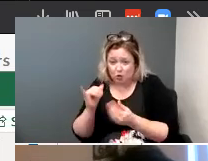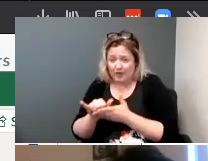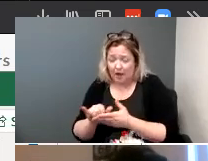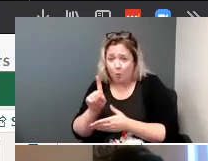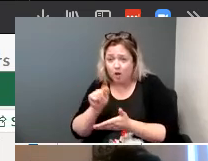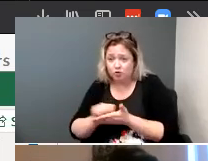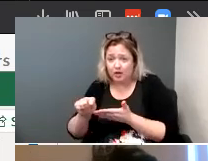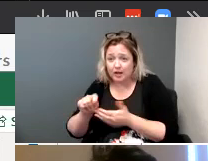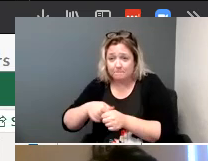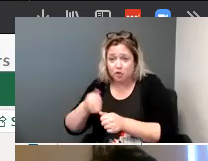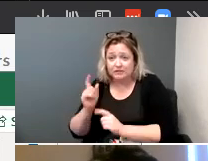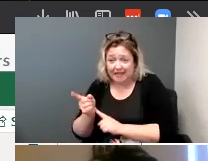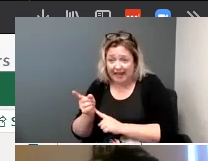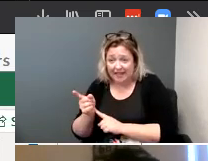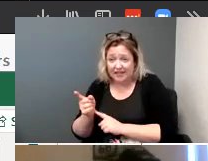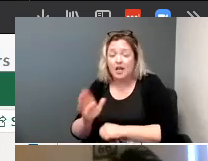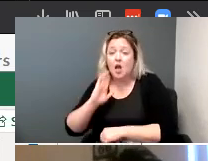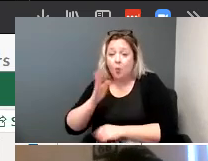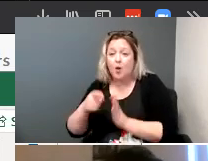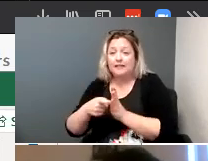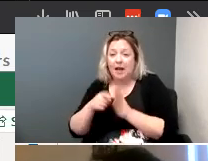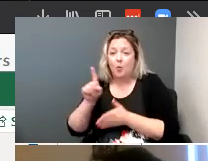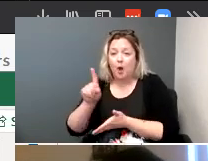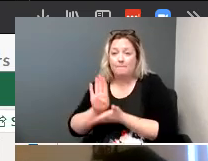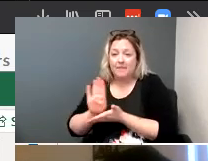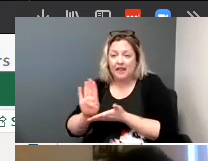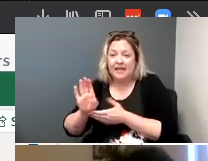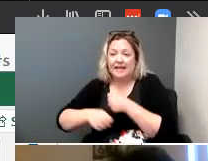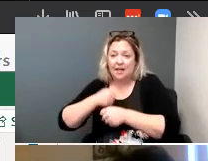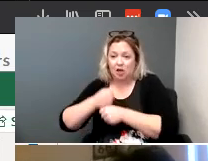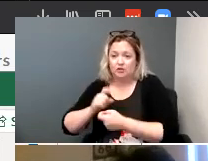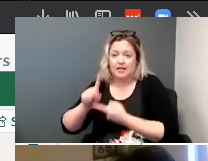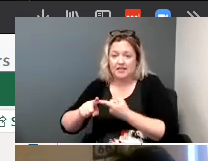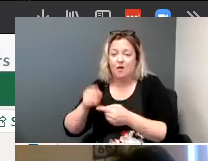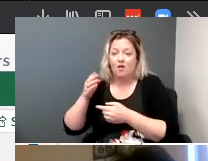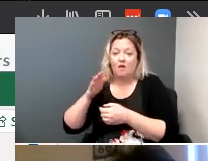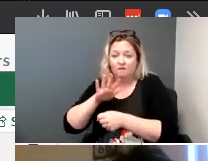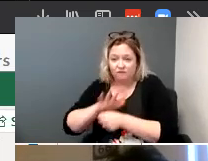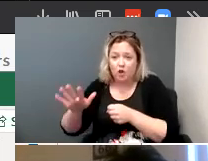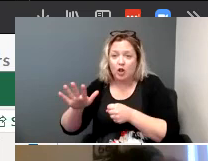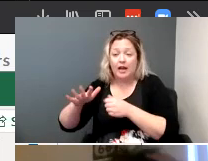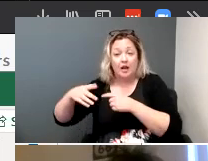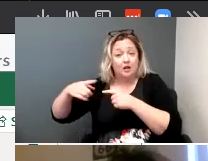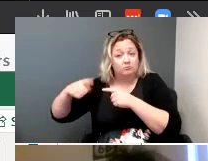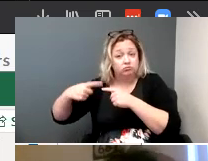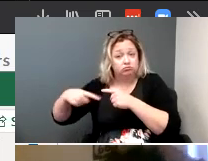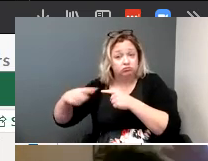take a billion years to complete your entire calculation. Right, so then we are going into more